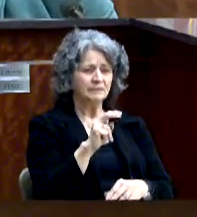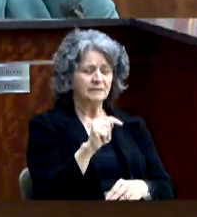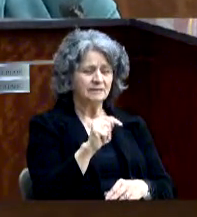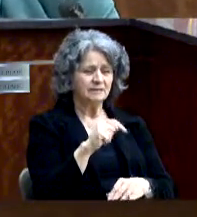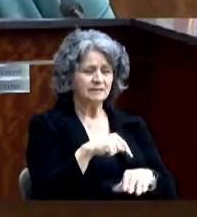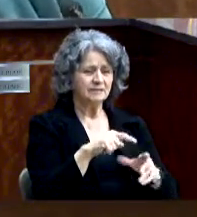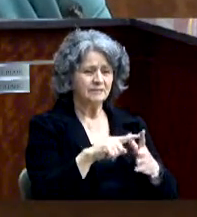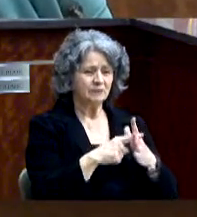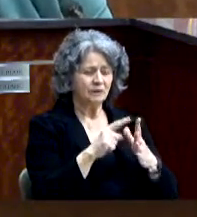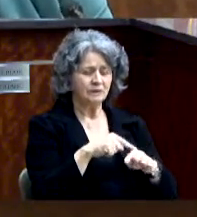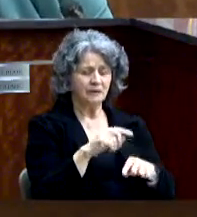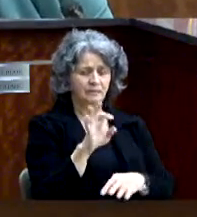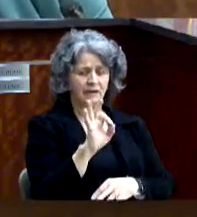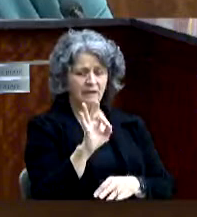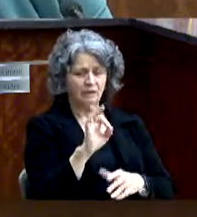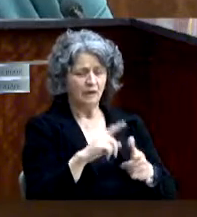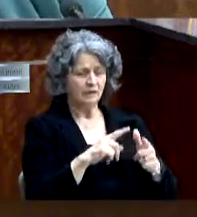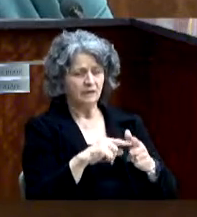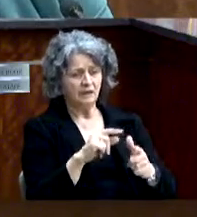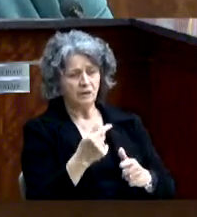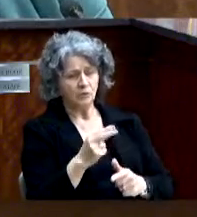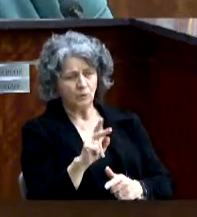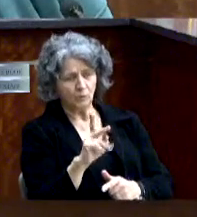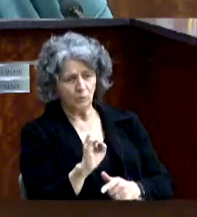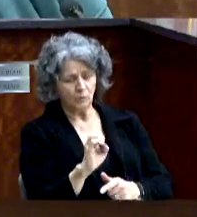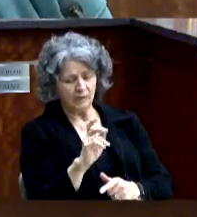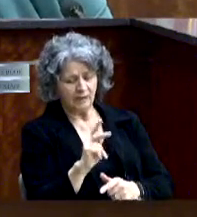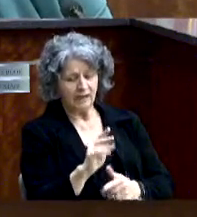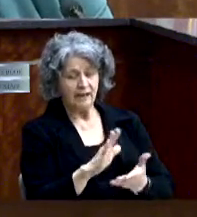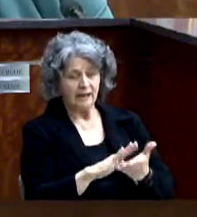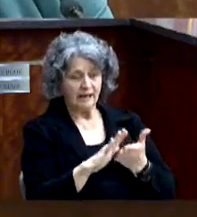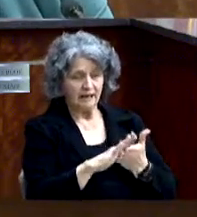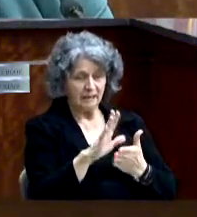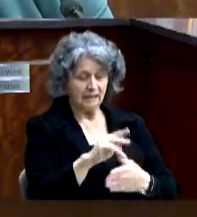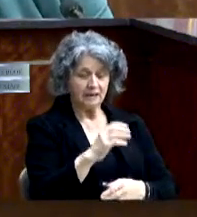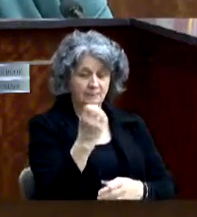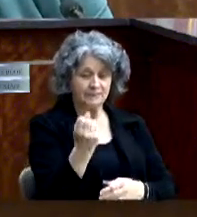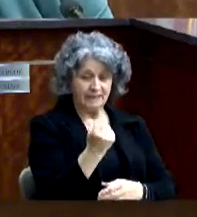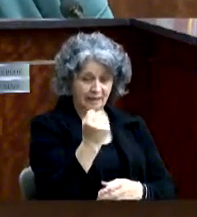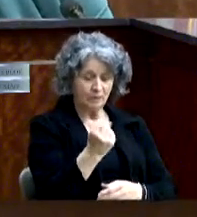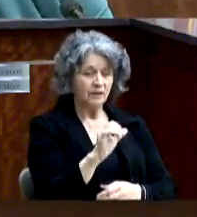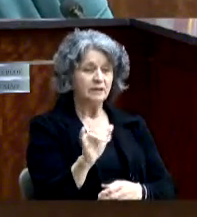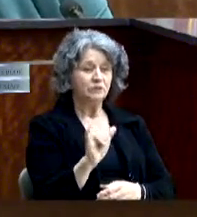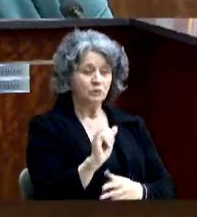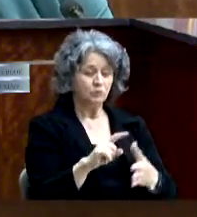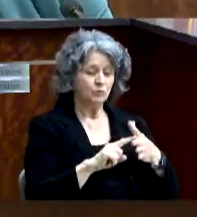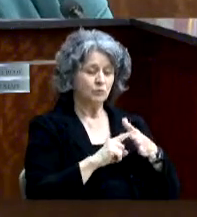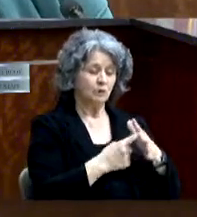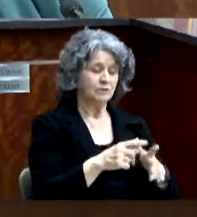going to have Goody Lake cleanup this Saturday too. That'll start at 10.